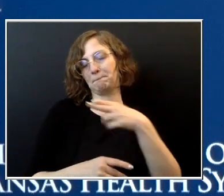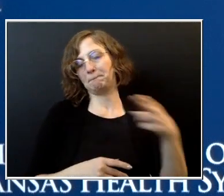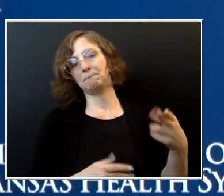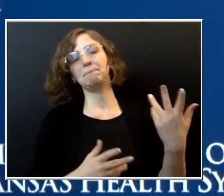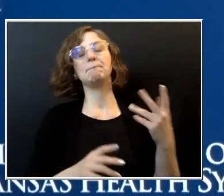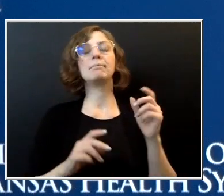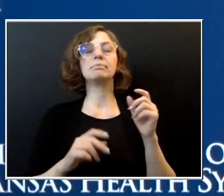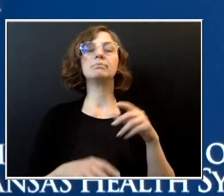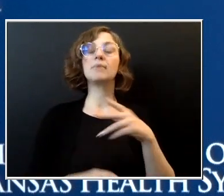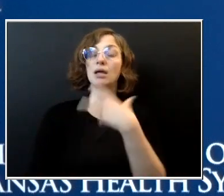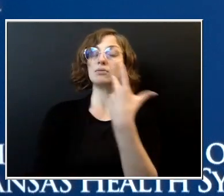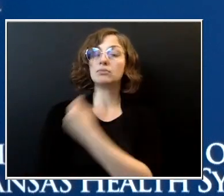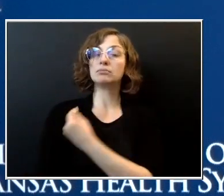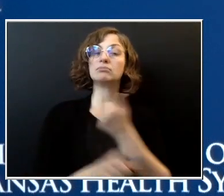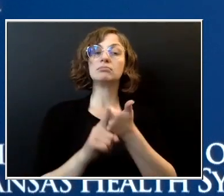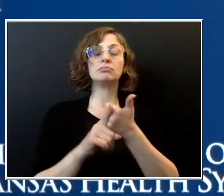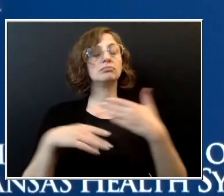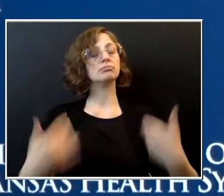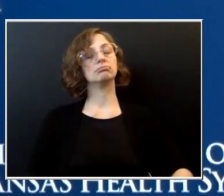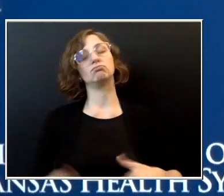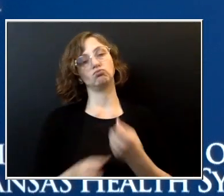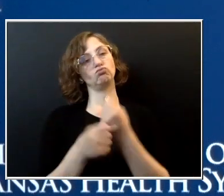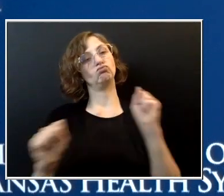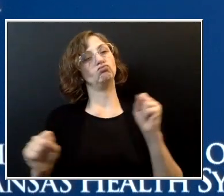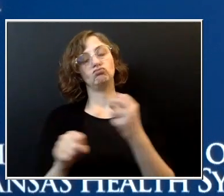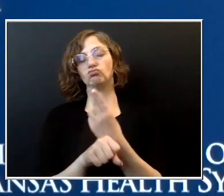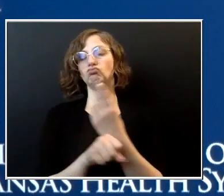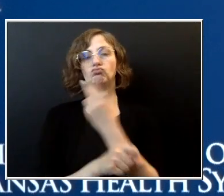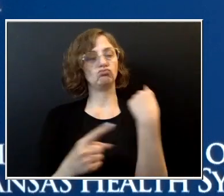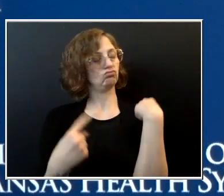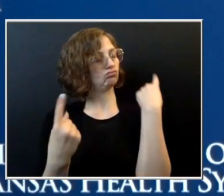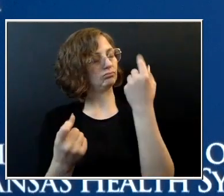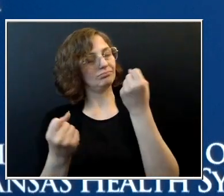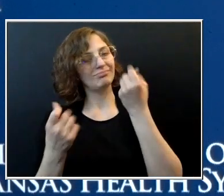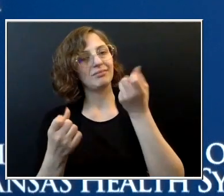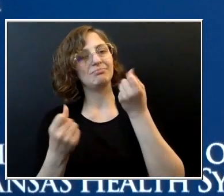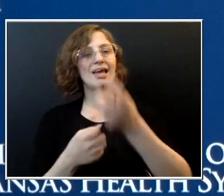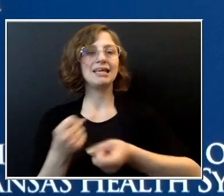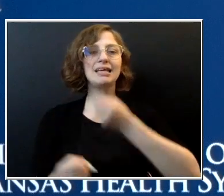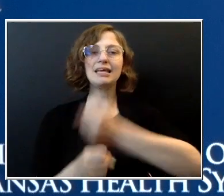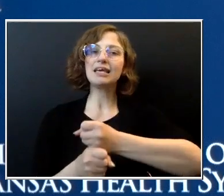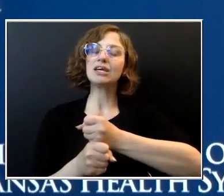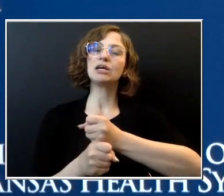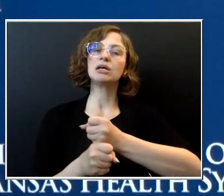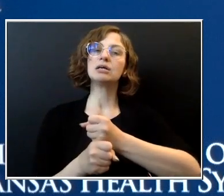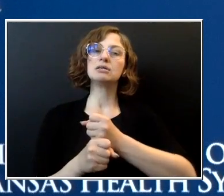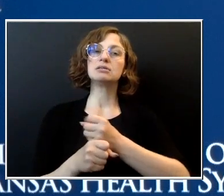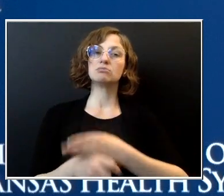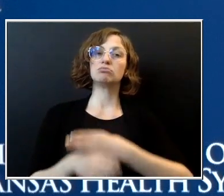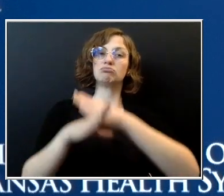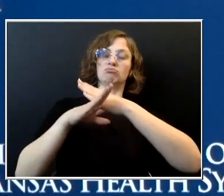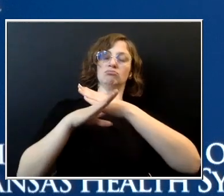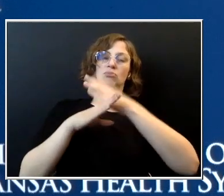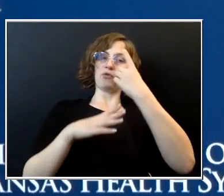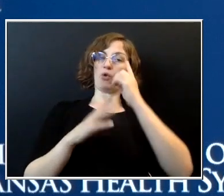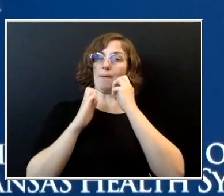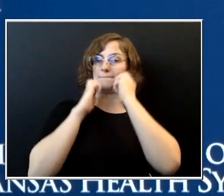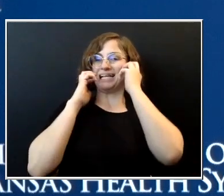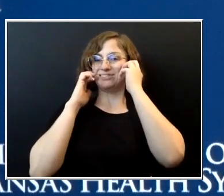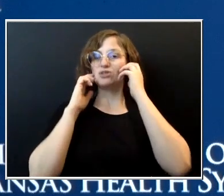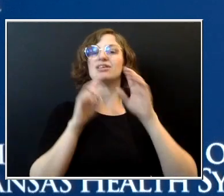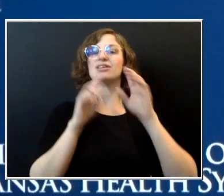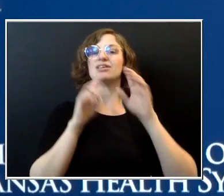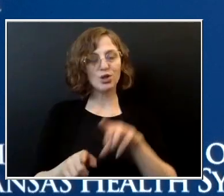used for decades, and provides really good protection not only for measles but also mumps and rubella, which are 2